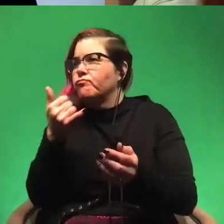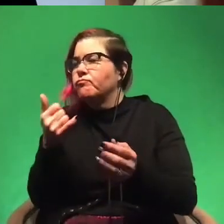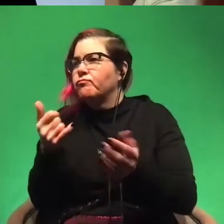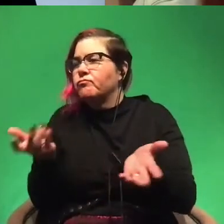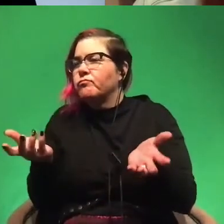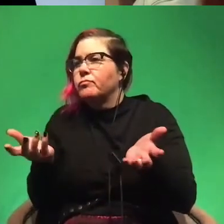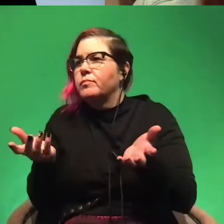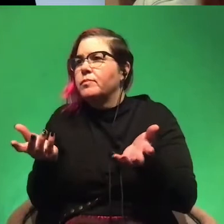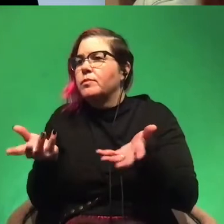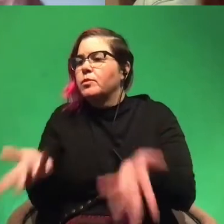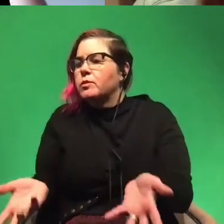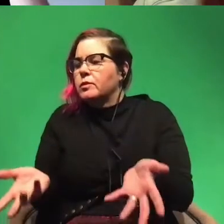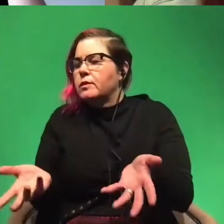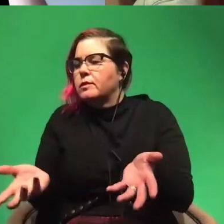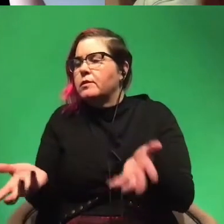have,